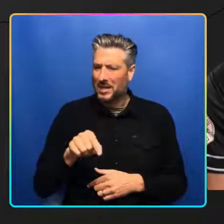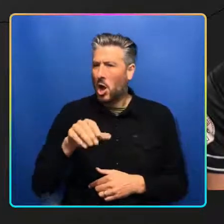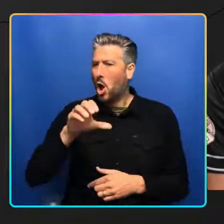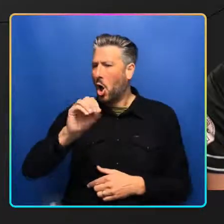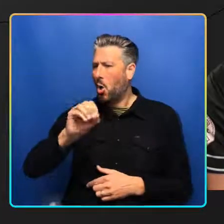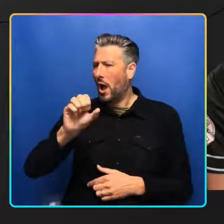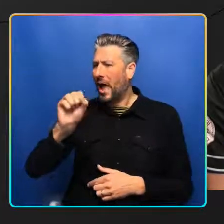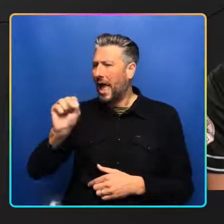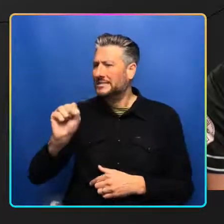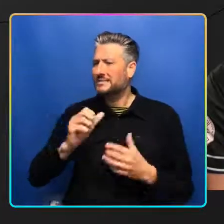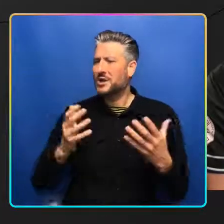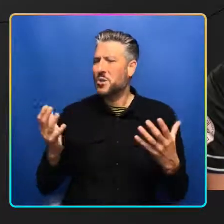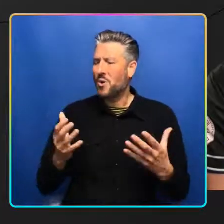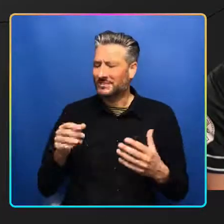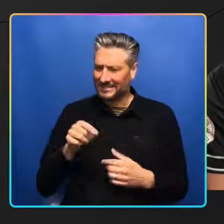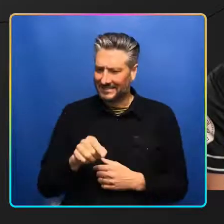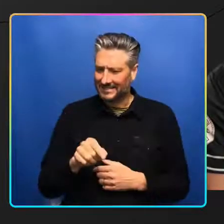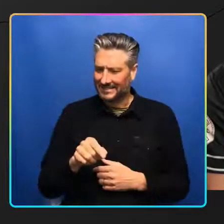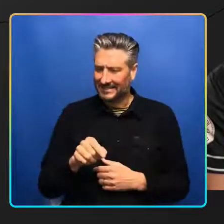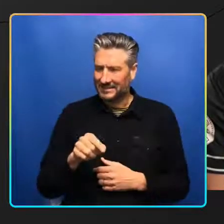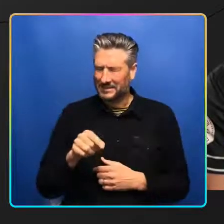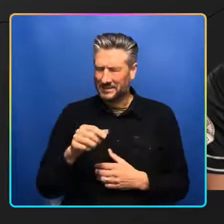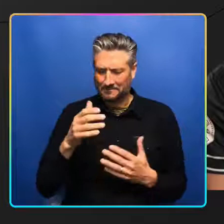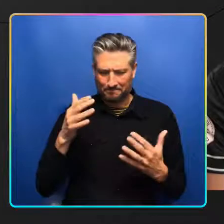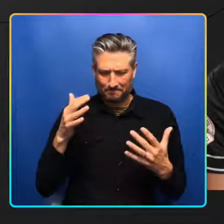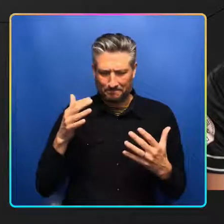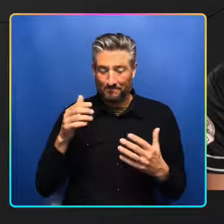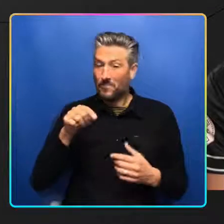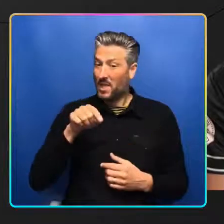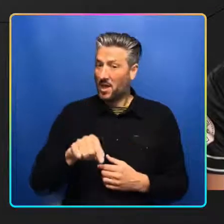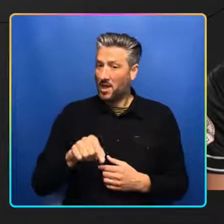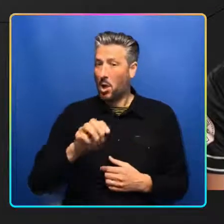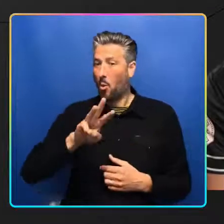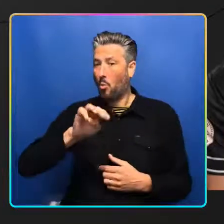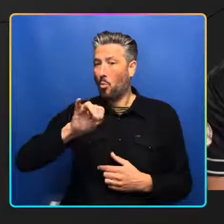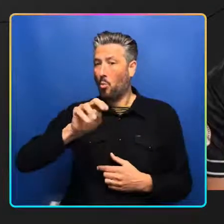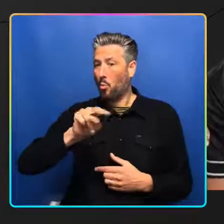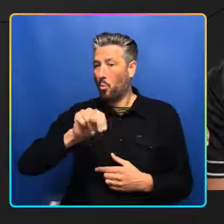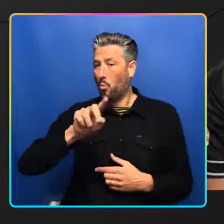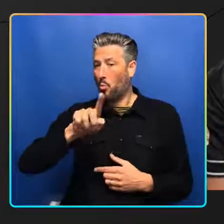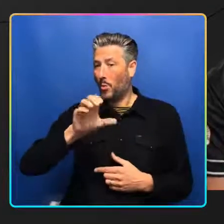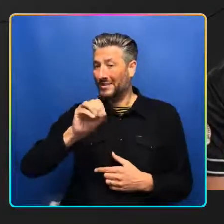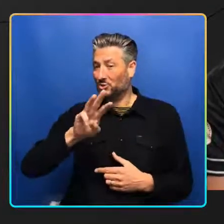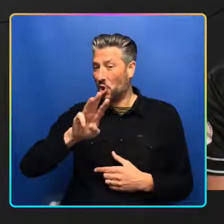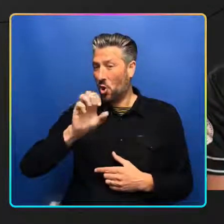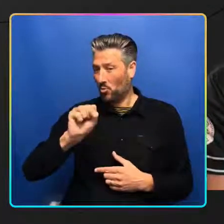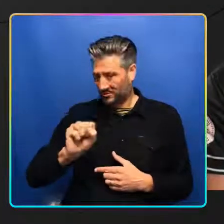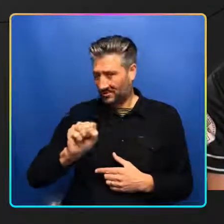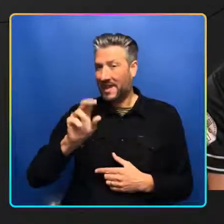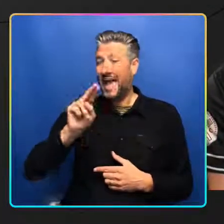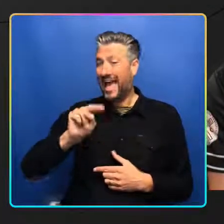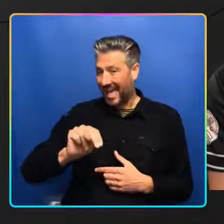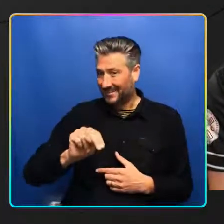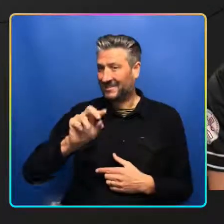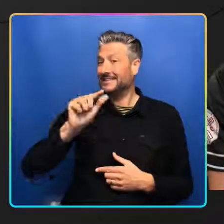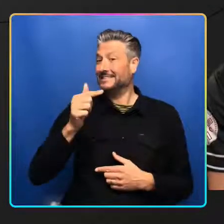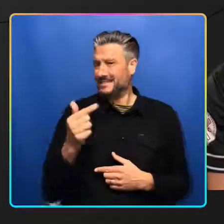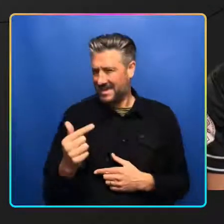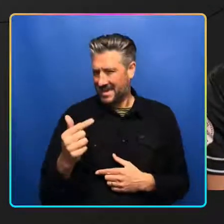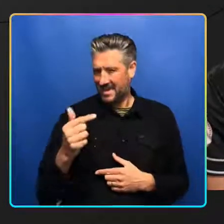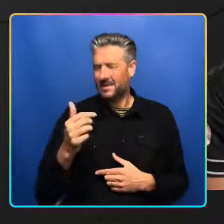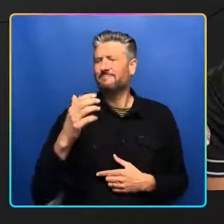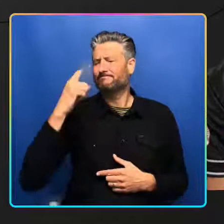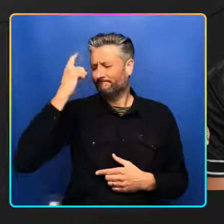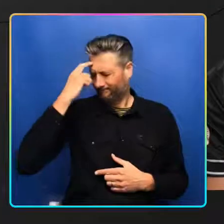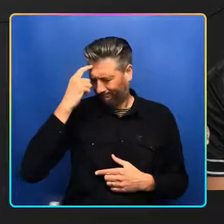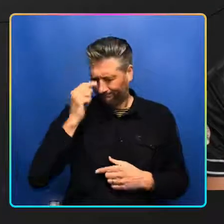when I had my own computer, it was a Windows NT. I think that was the operating system at that time. So it was,